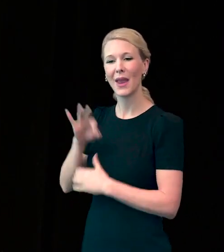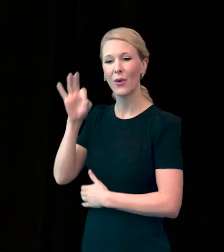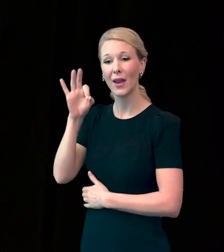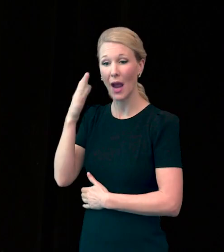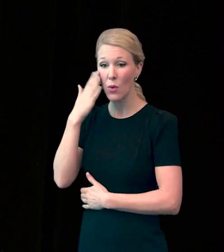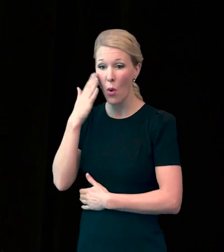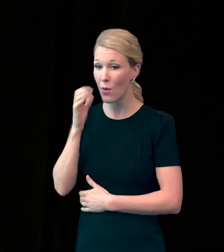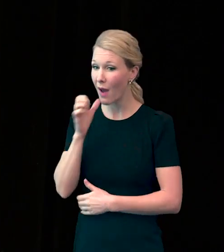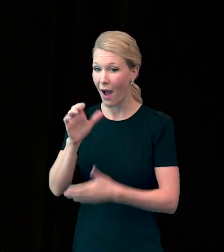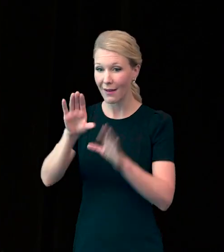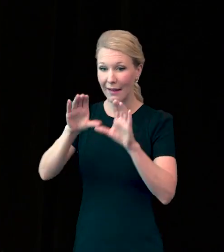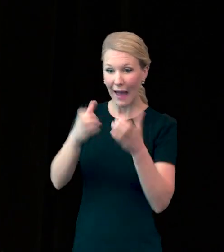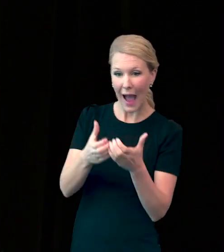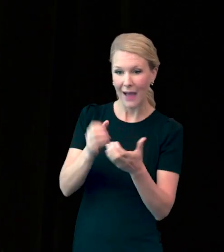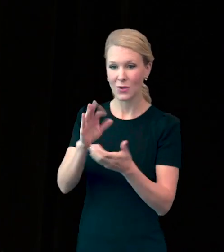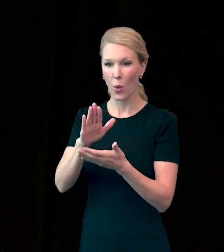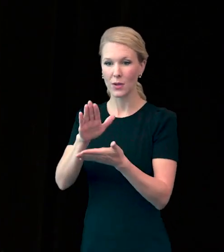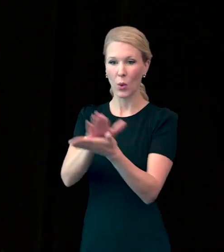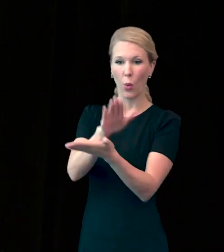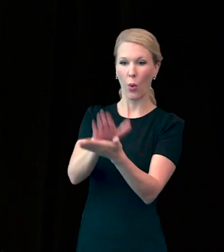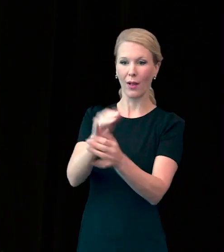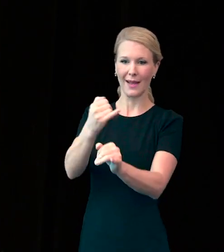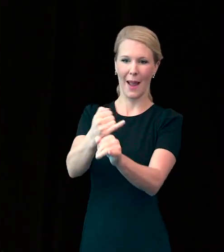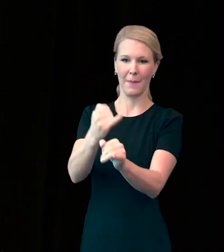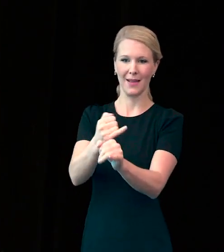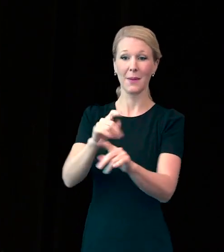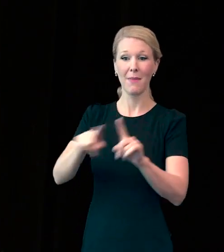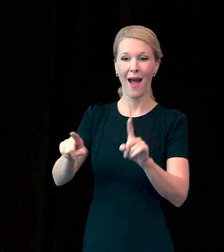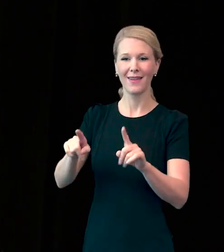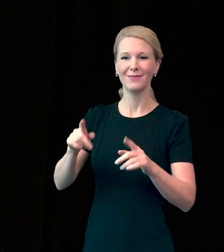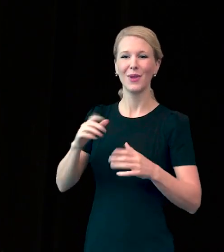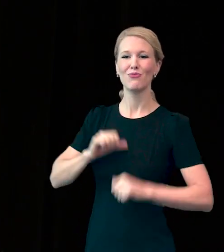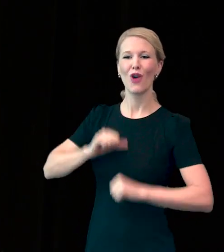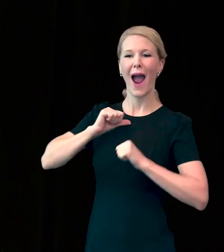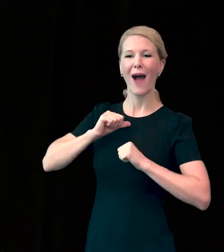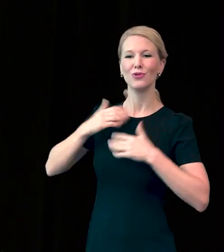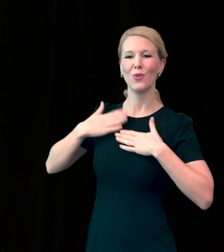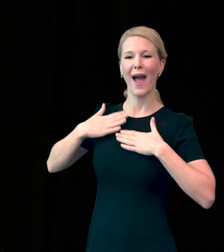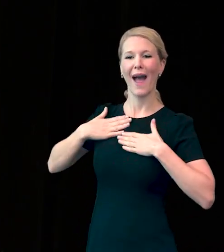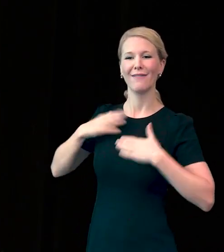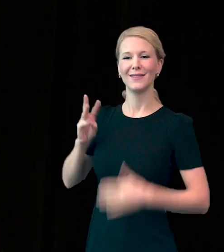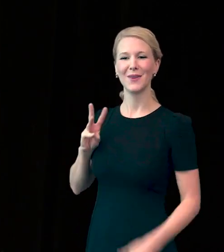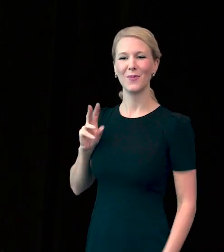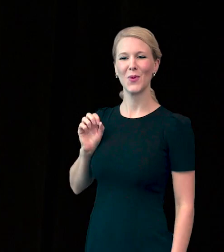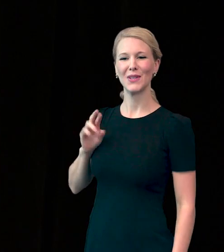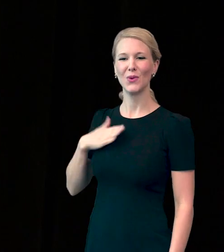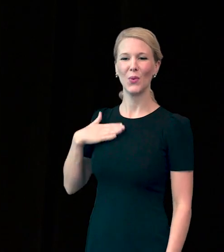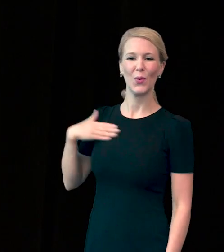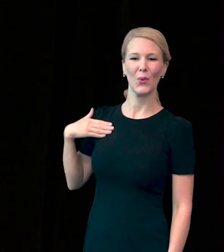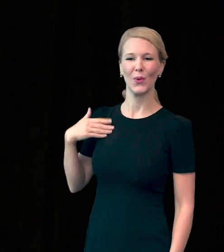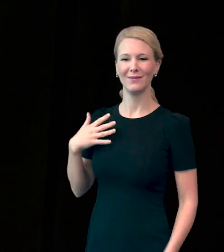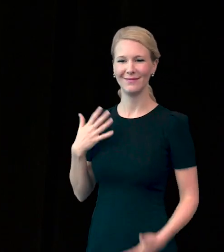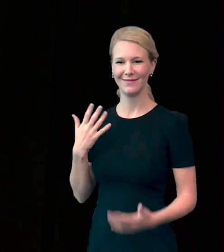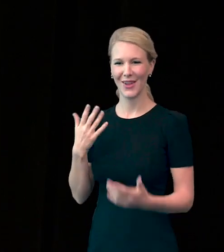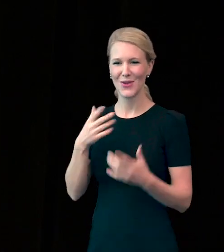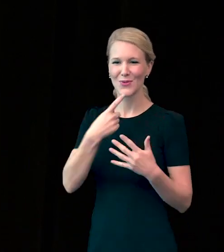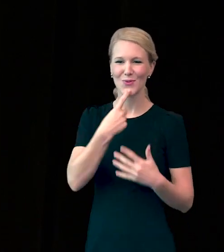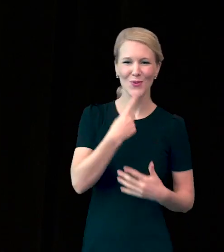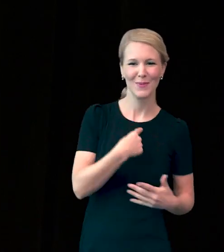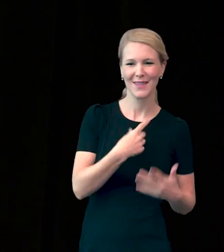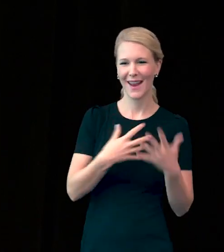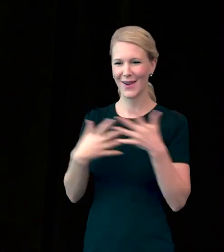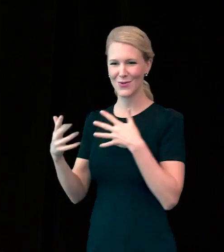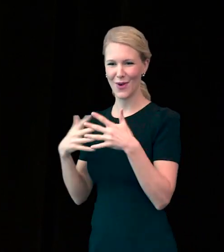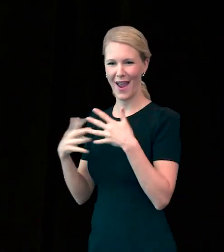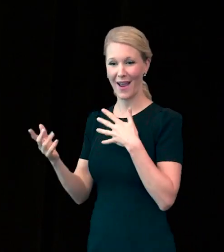on campus or in classes every day, be proud to wear crimson and gray. Come back to campus, visit your